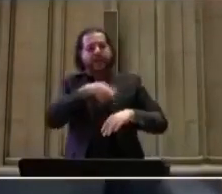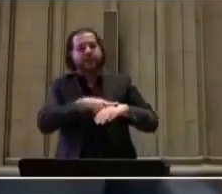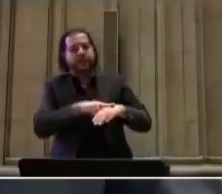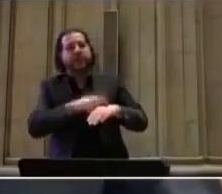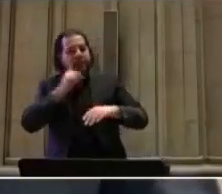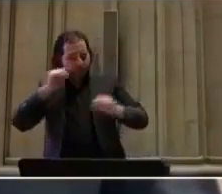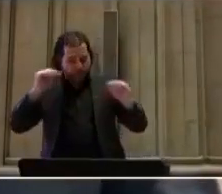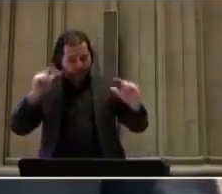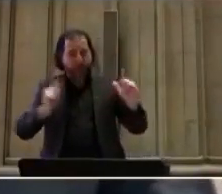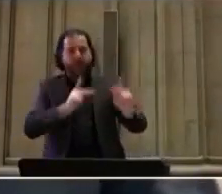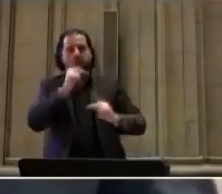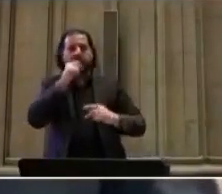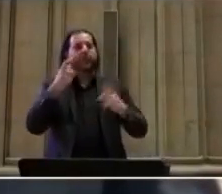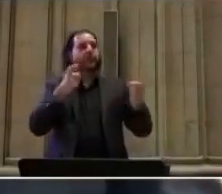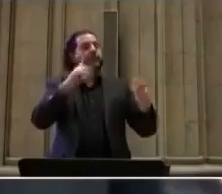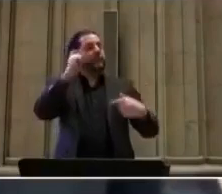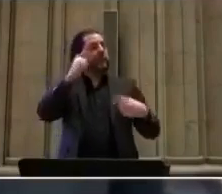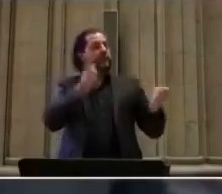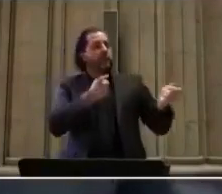for all those who govern.